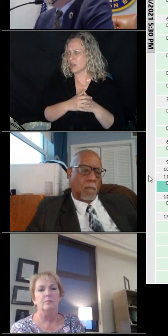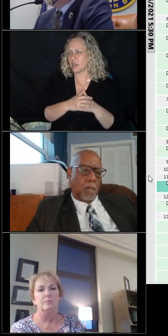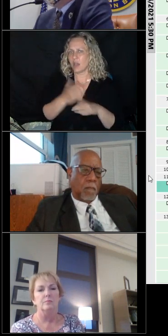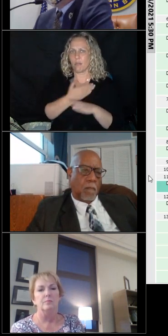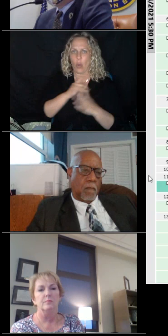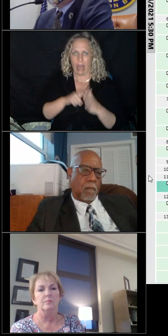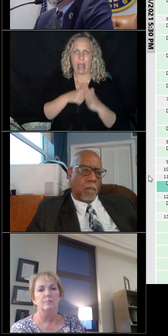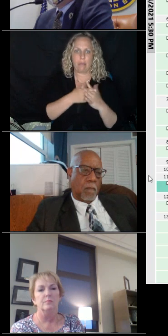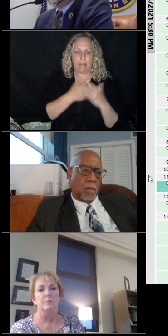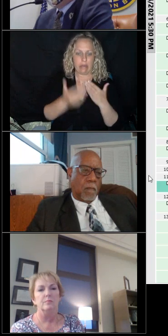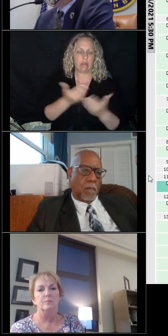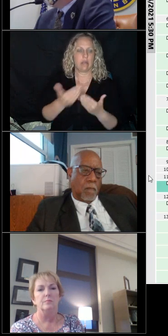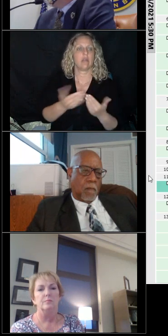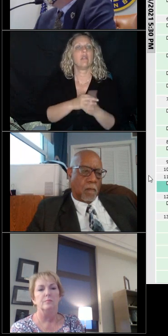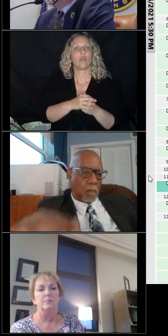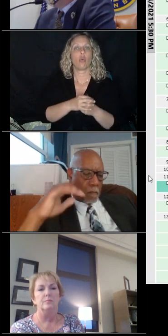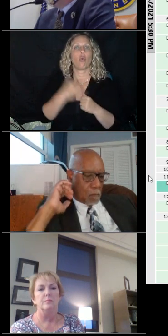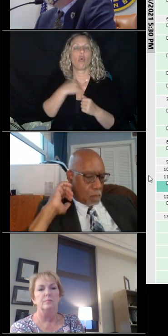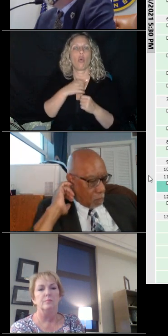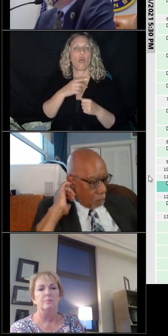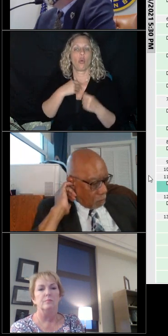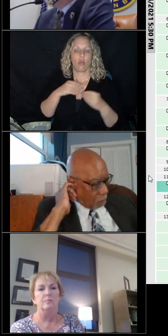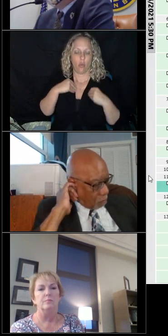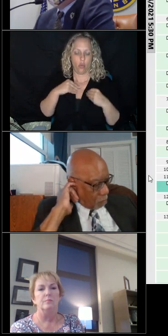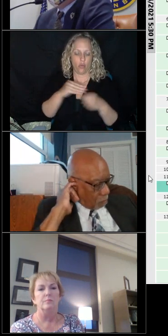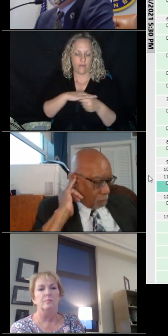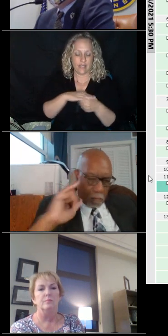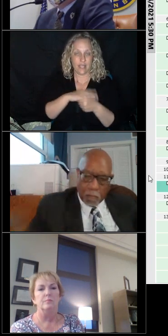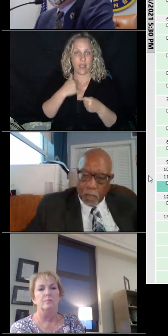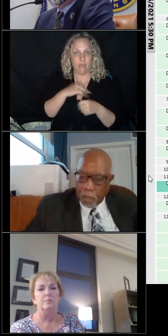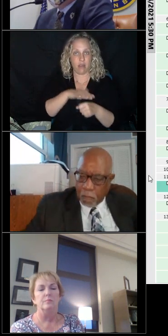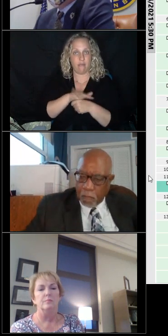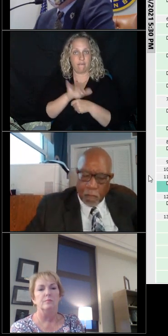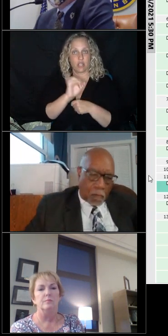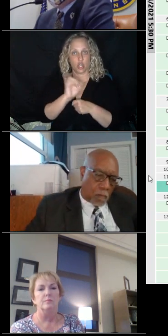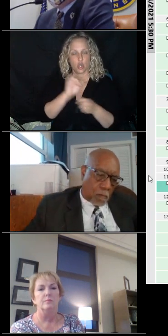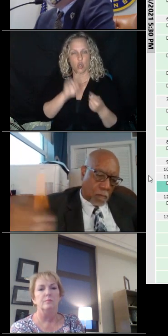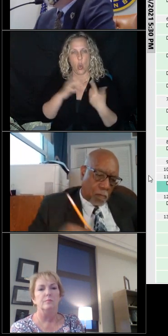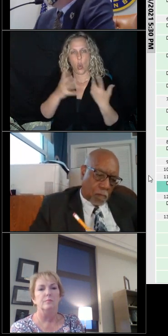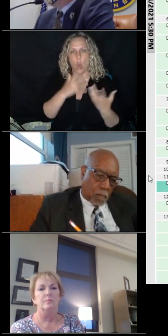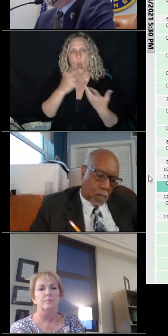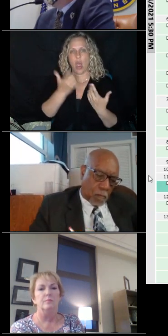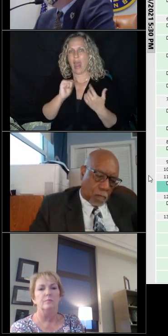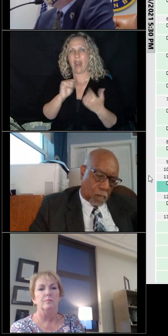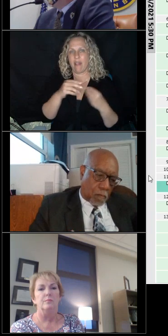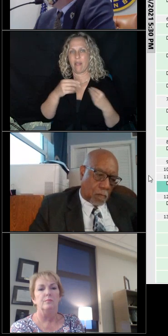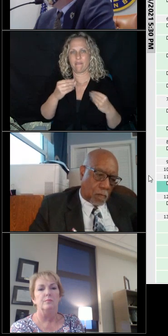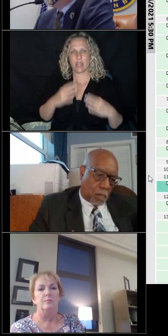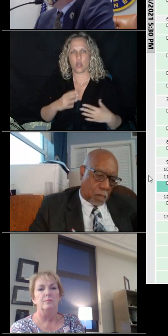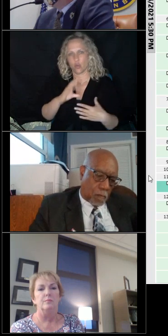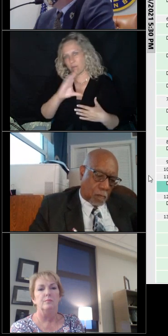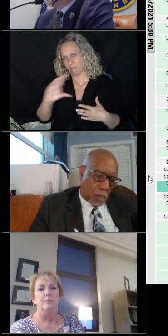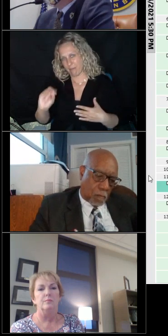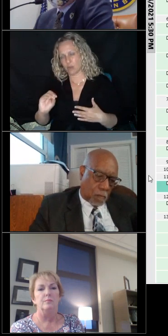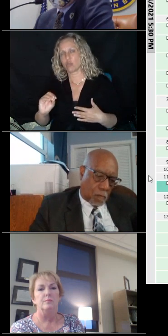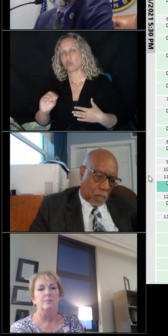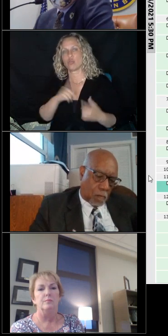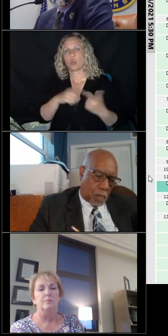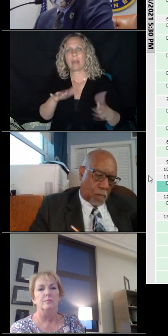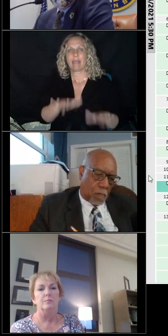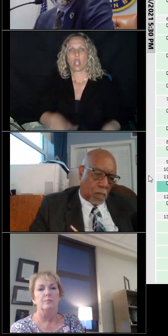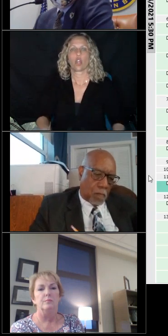property, owners of the facility, so it's having enough insurance of any of the vendors to be there.